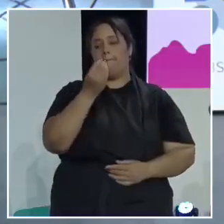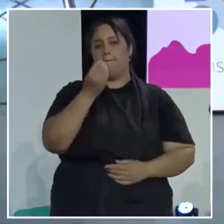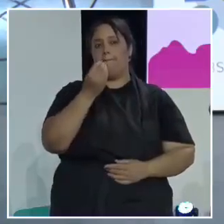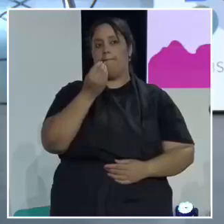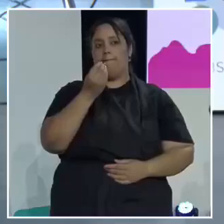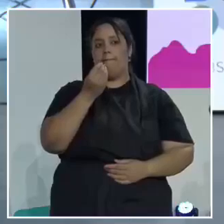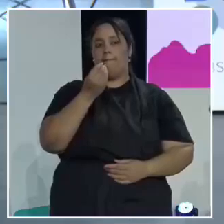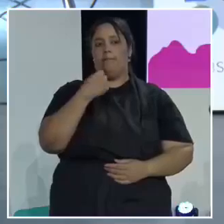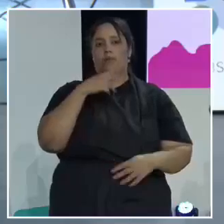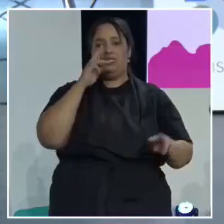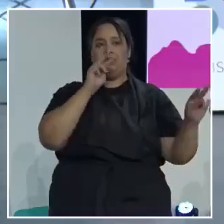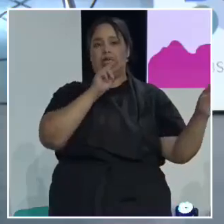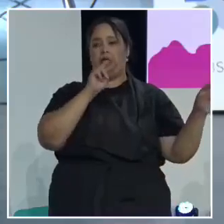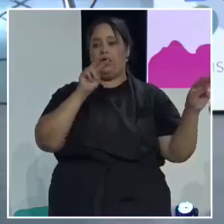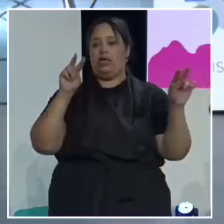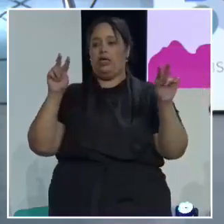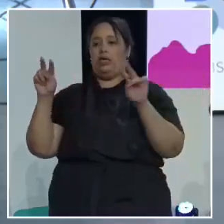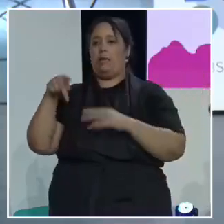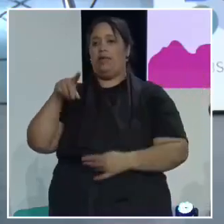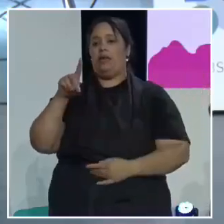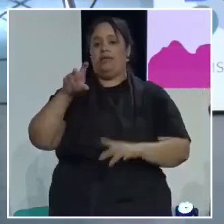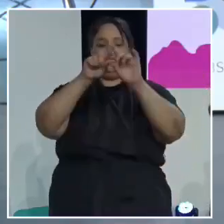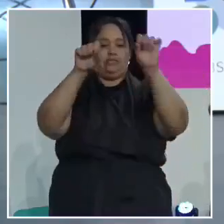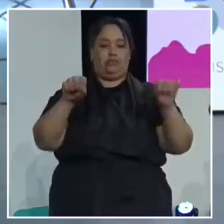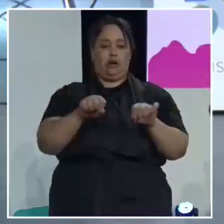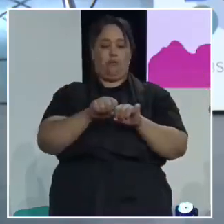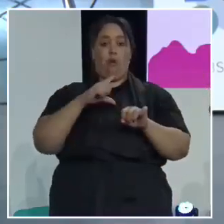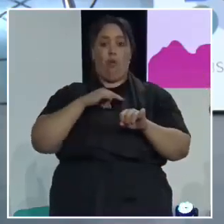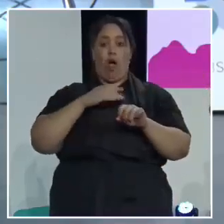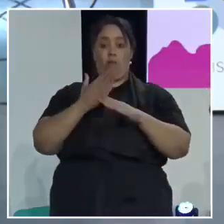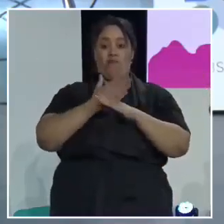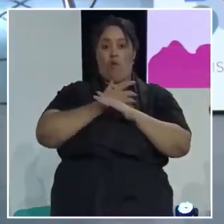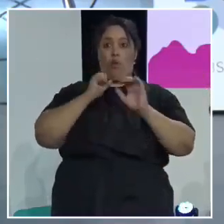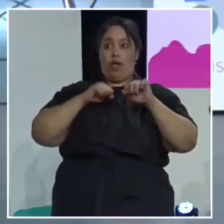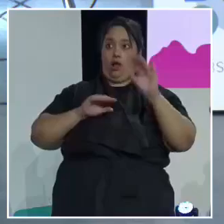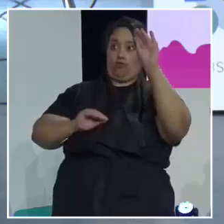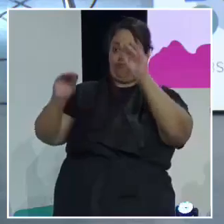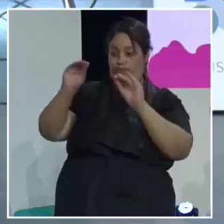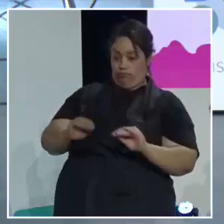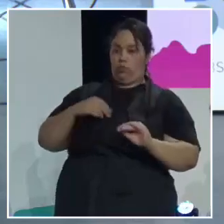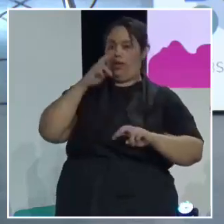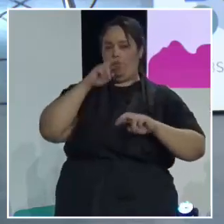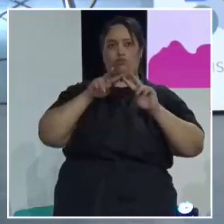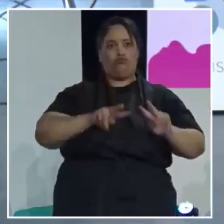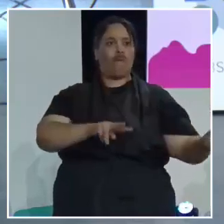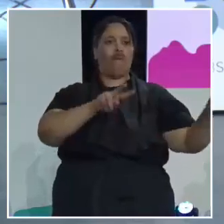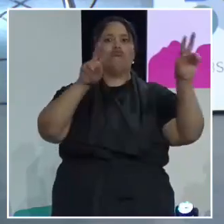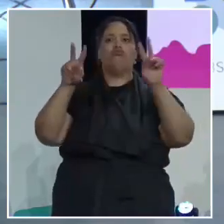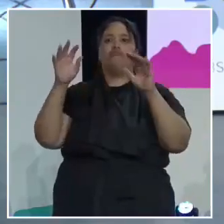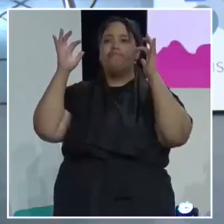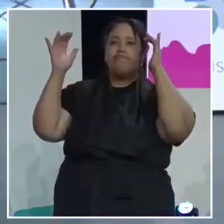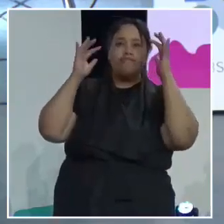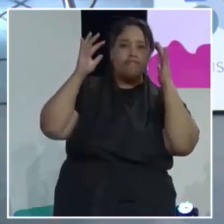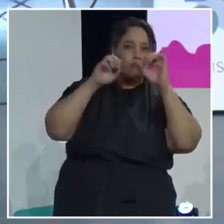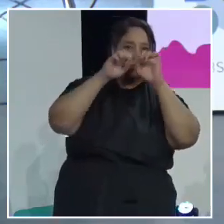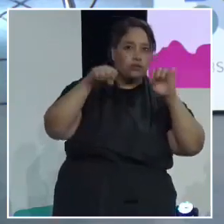seeing the PDB system. Because before organizing it, you have to see it and think about it. And